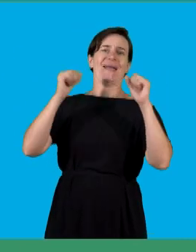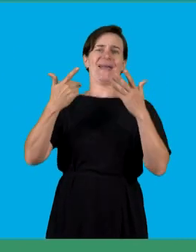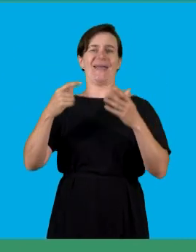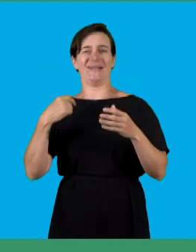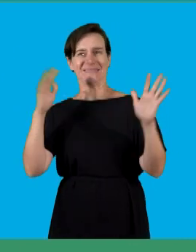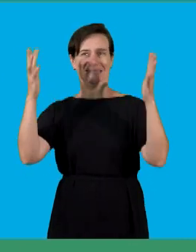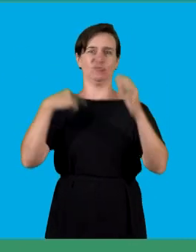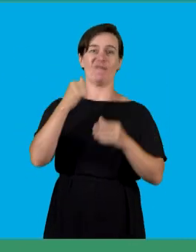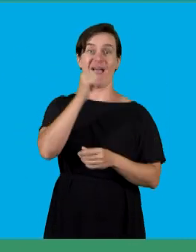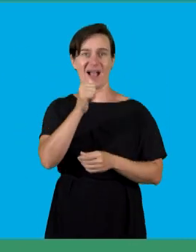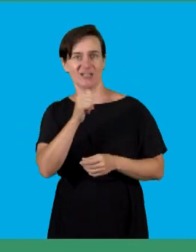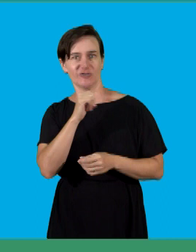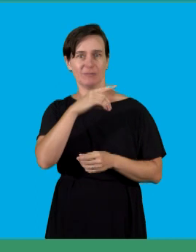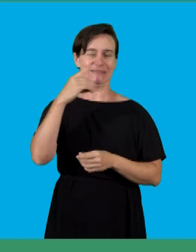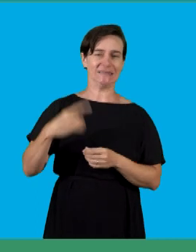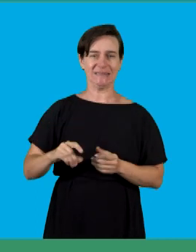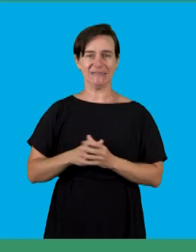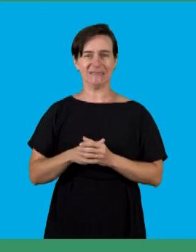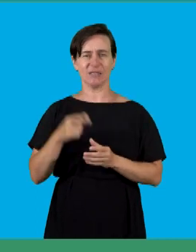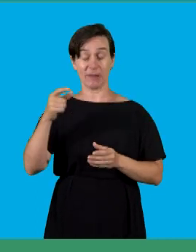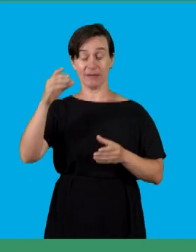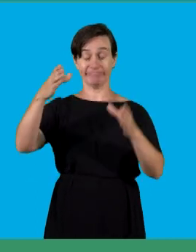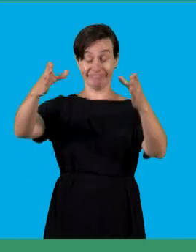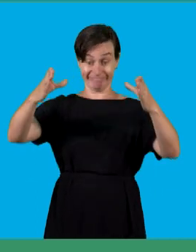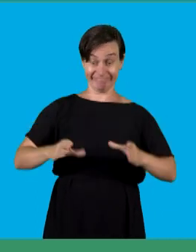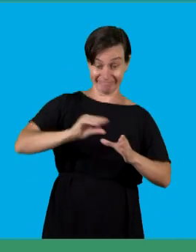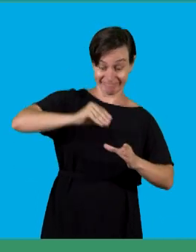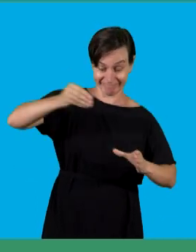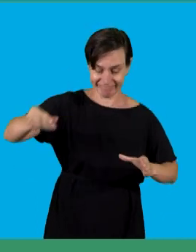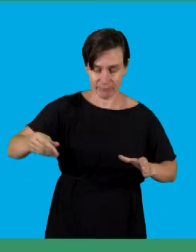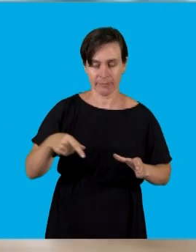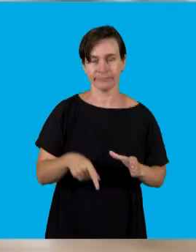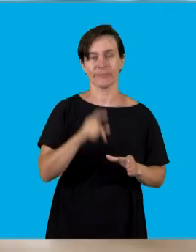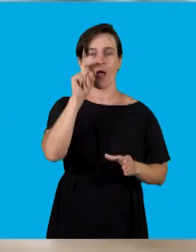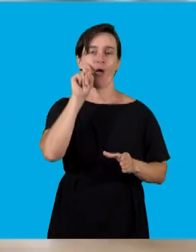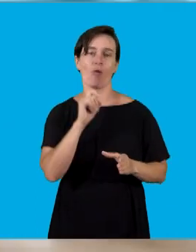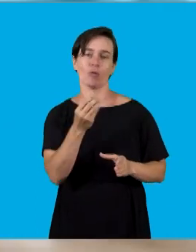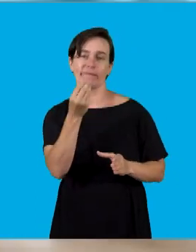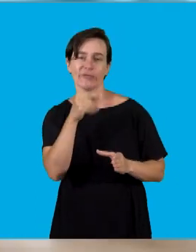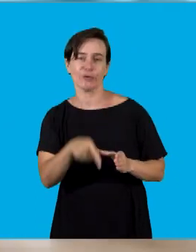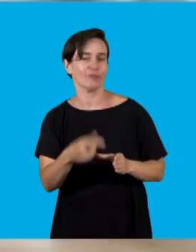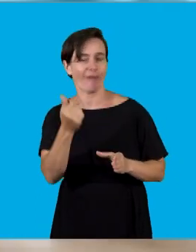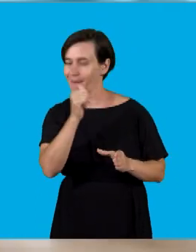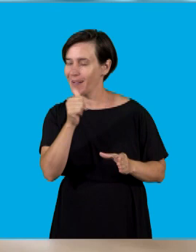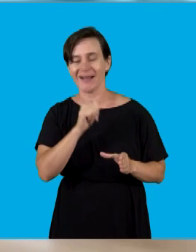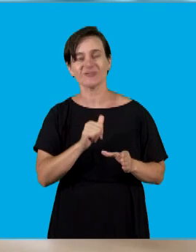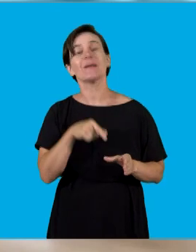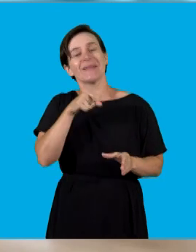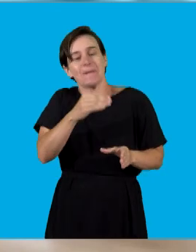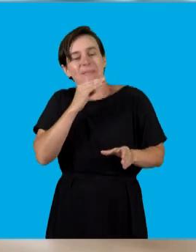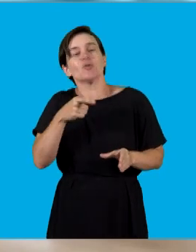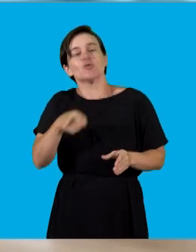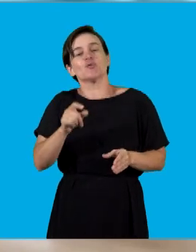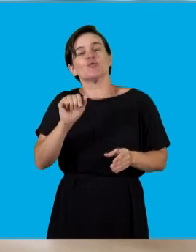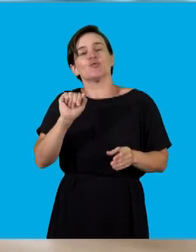ice cream. But when you open inside, oh, it's leftover food. Now that is called packaging for double